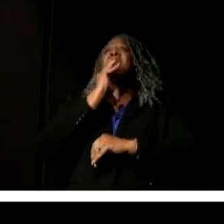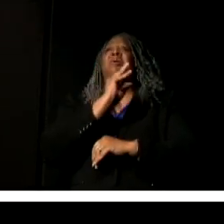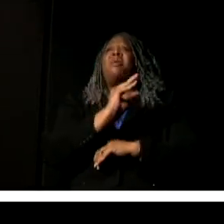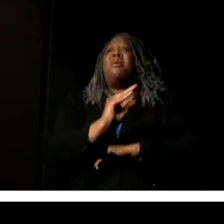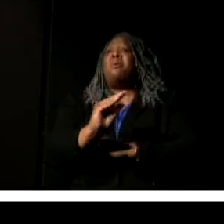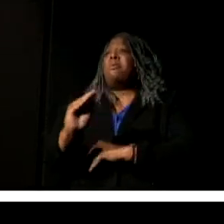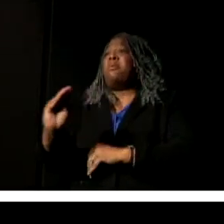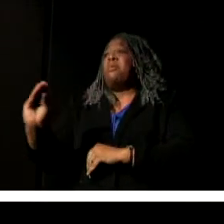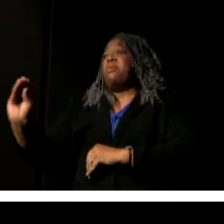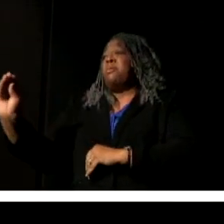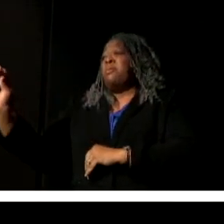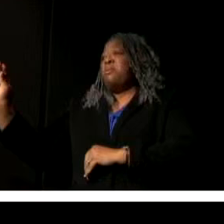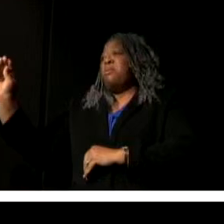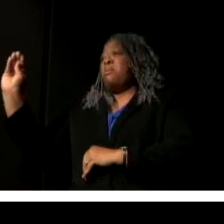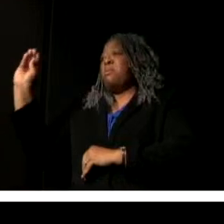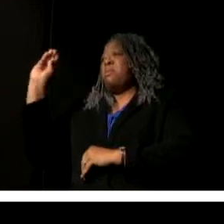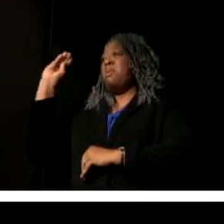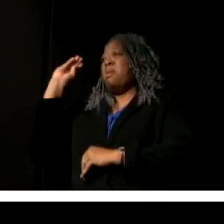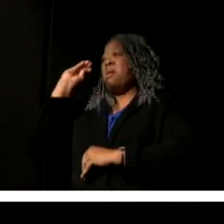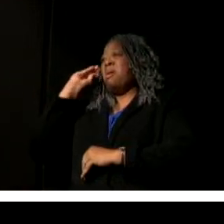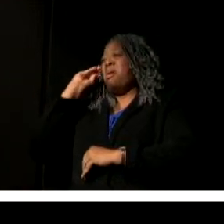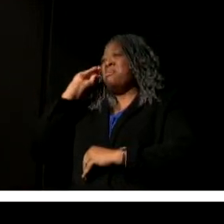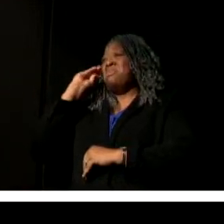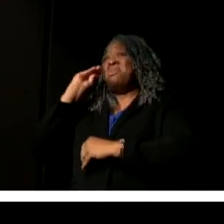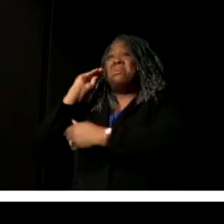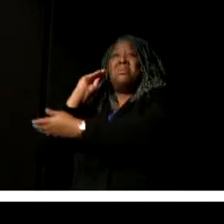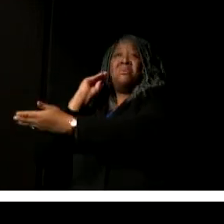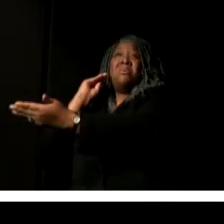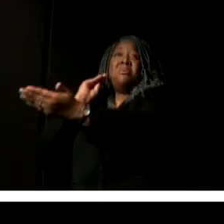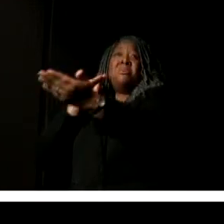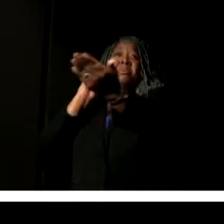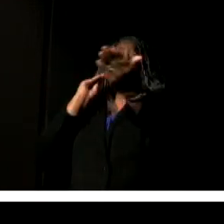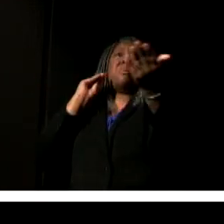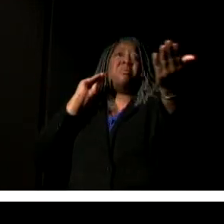and the home of the